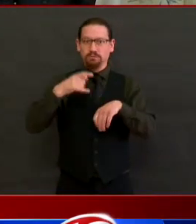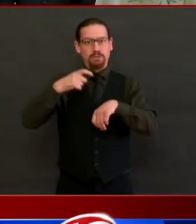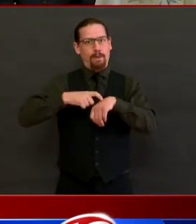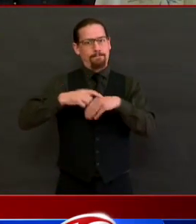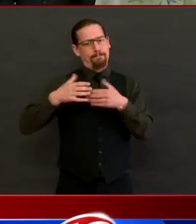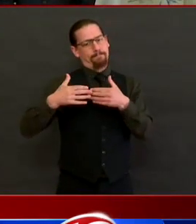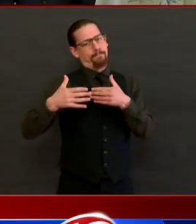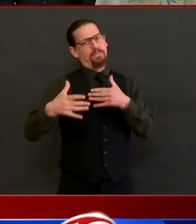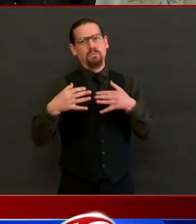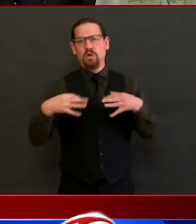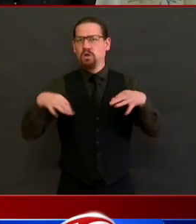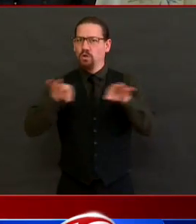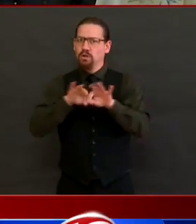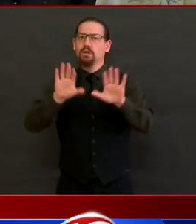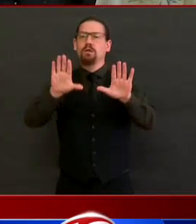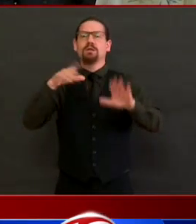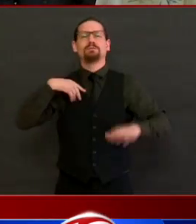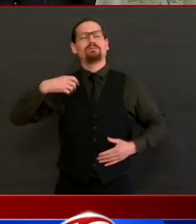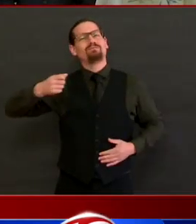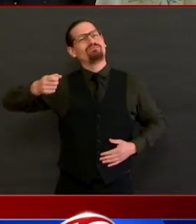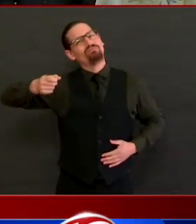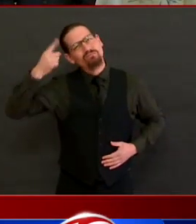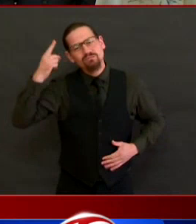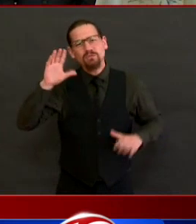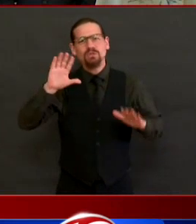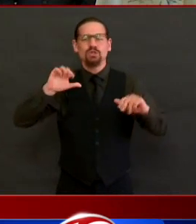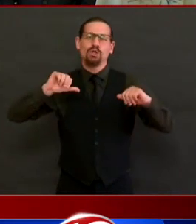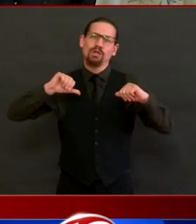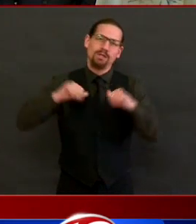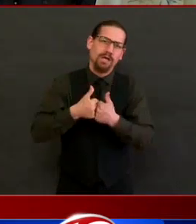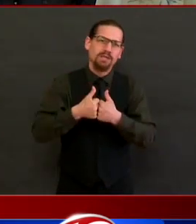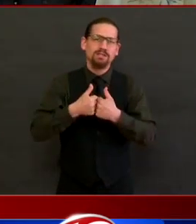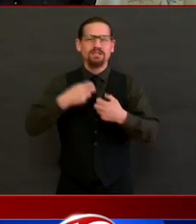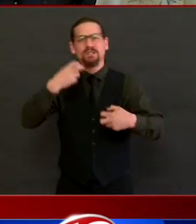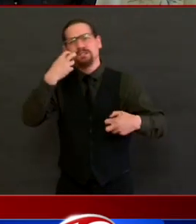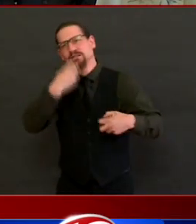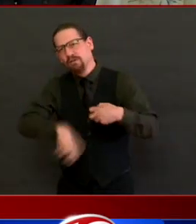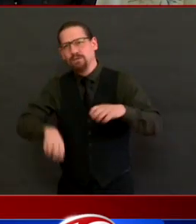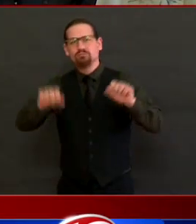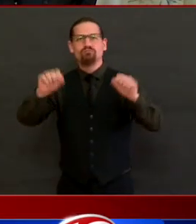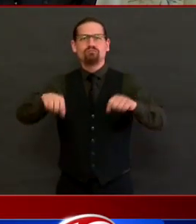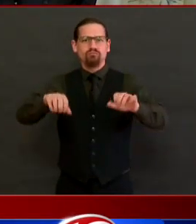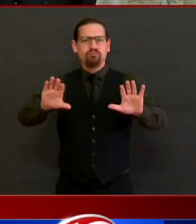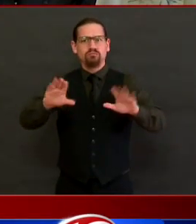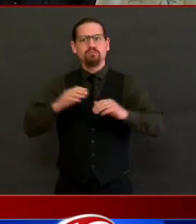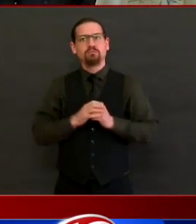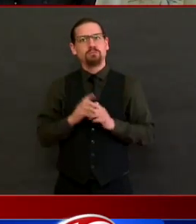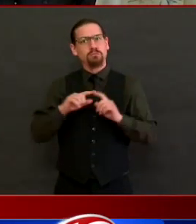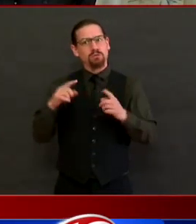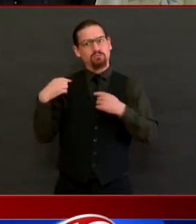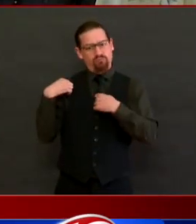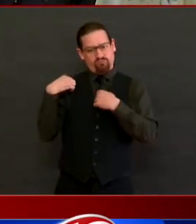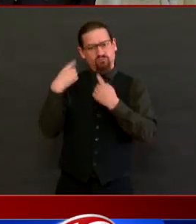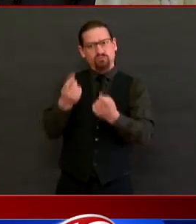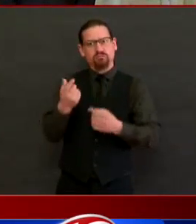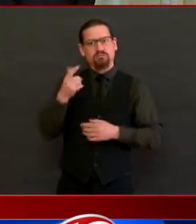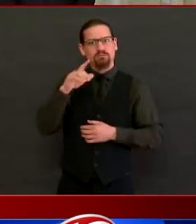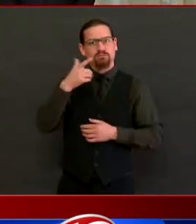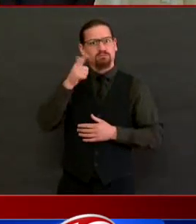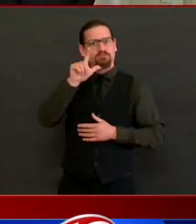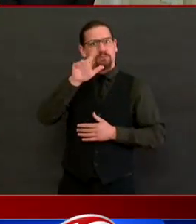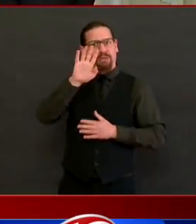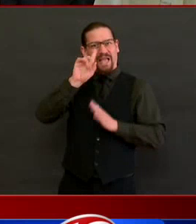I know it's brutal, but I will tell you, I have spent the last 24 hours meeting after